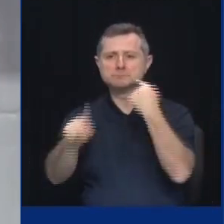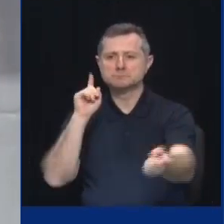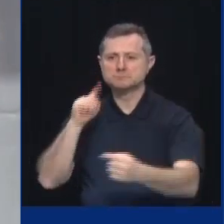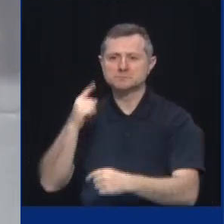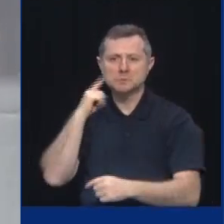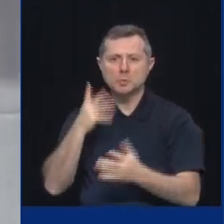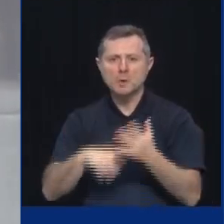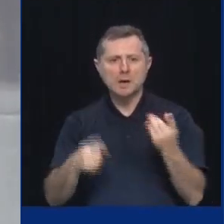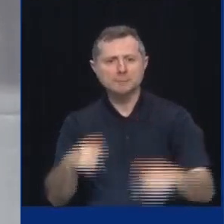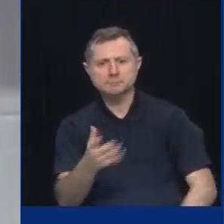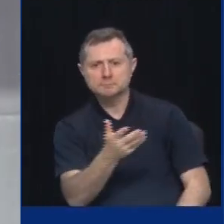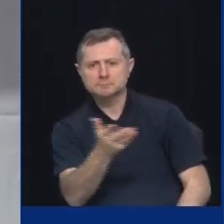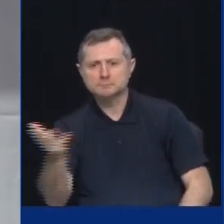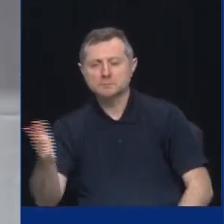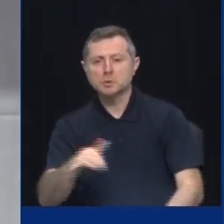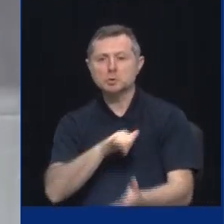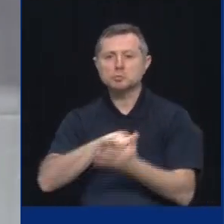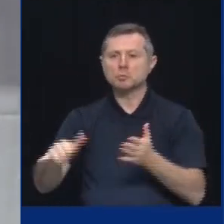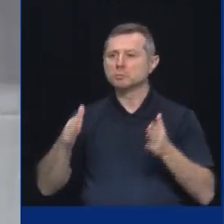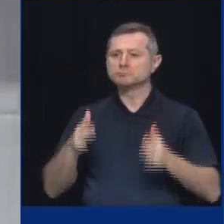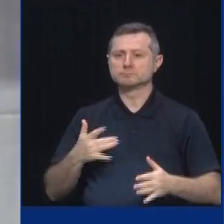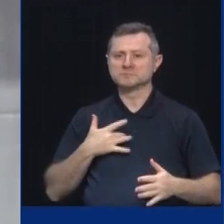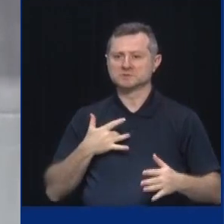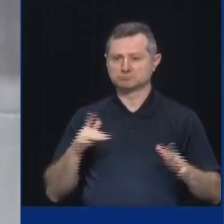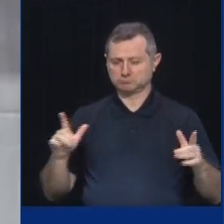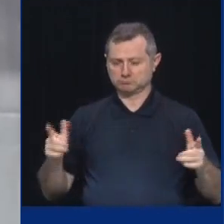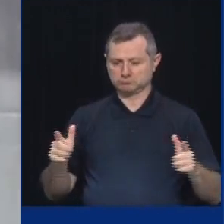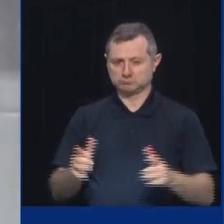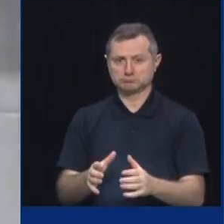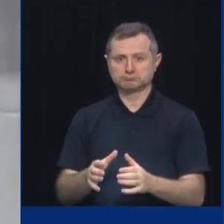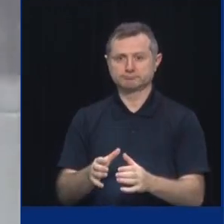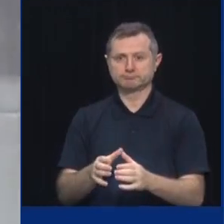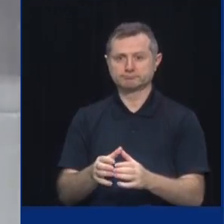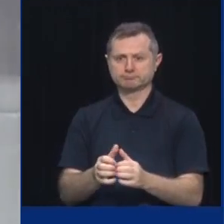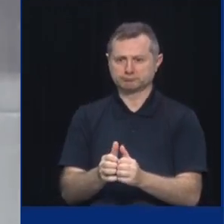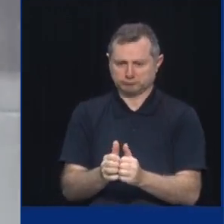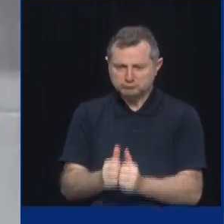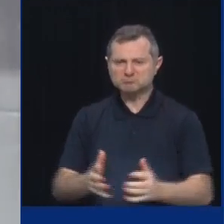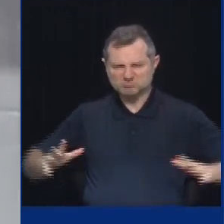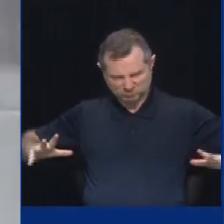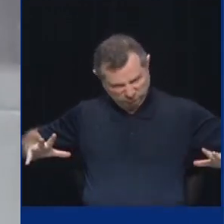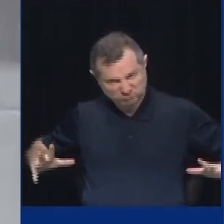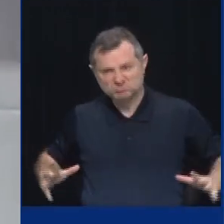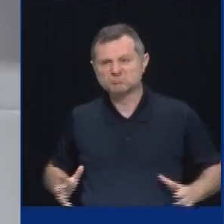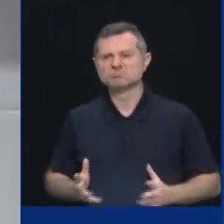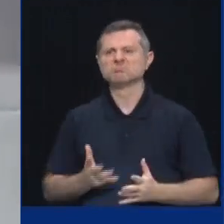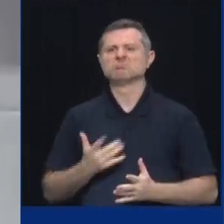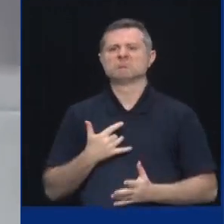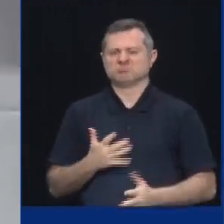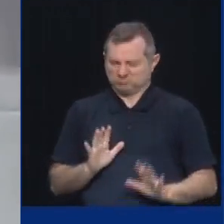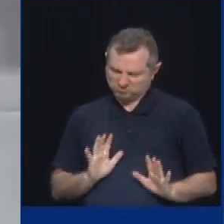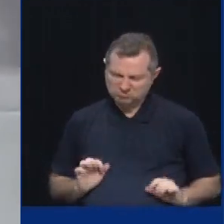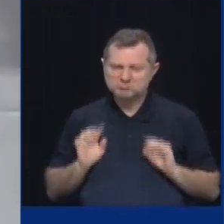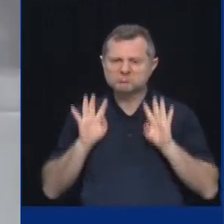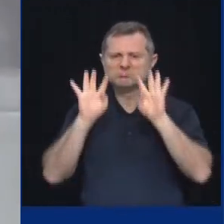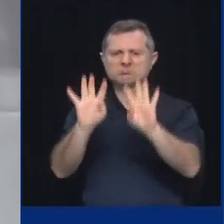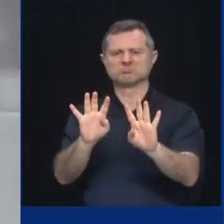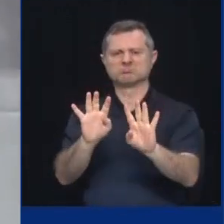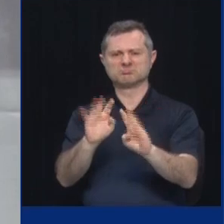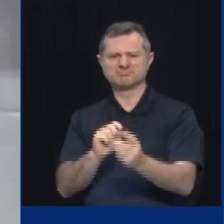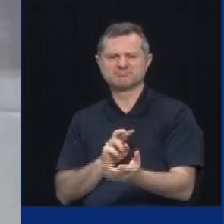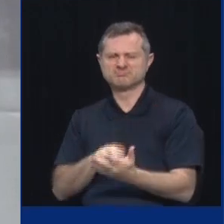Yorkers came together, and New Yorkers rose up, and New Yorkers said, we will make it